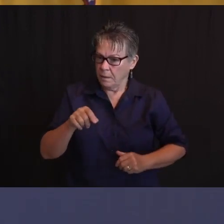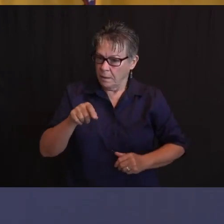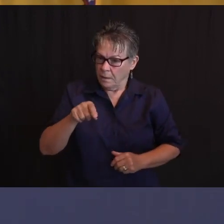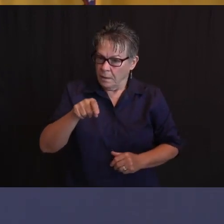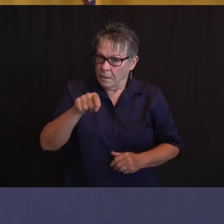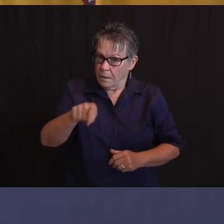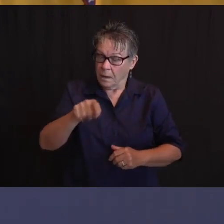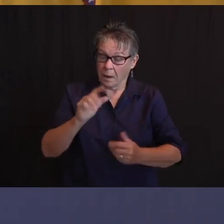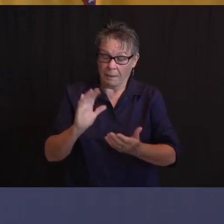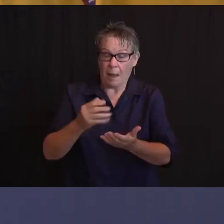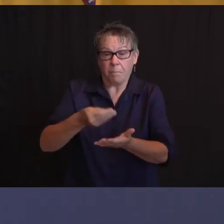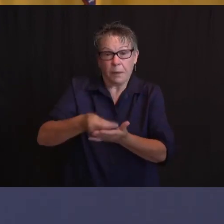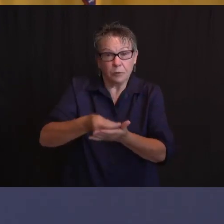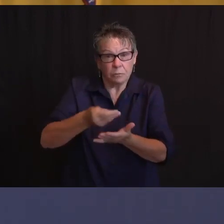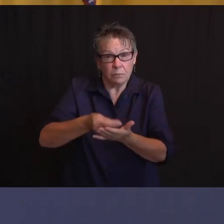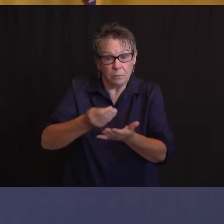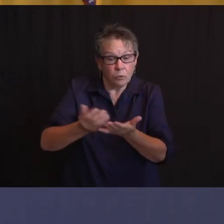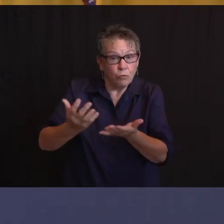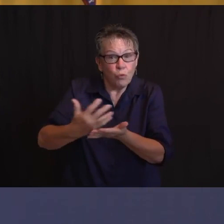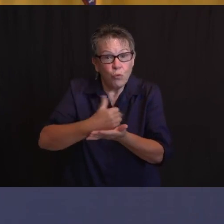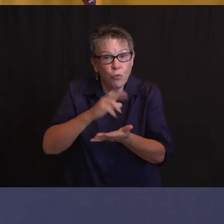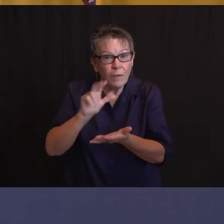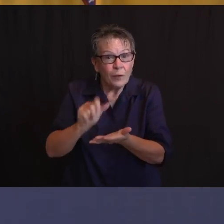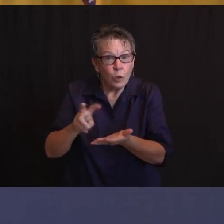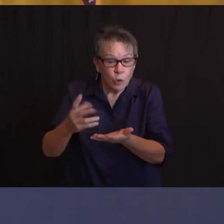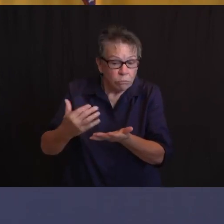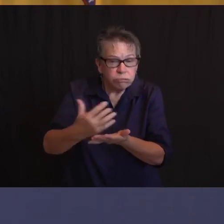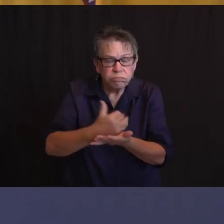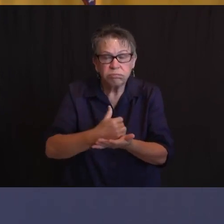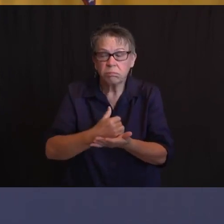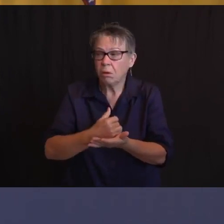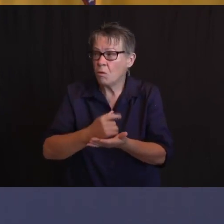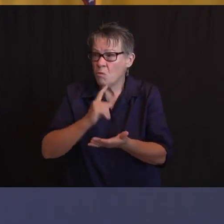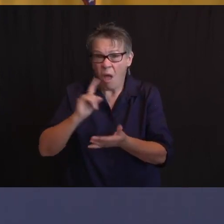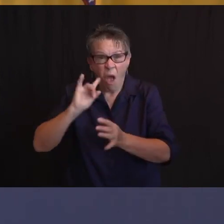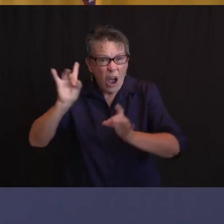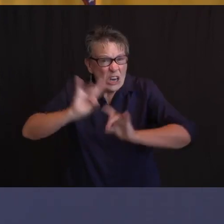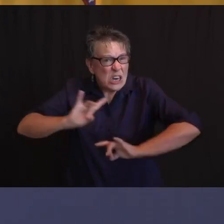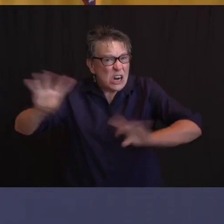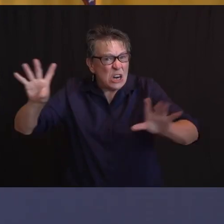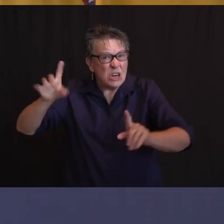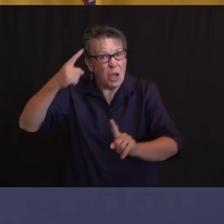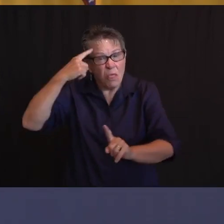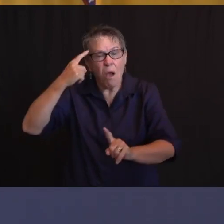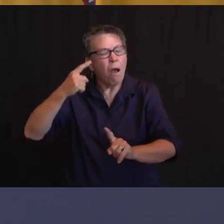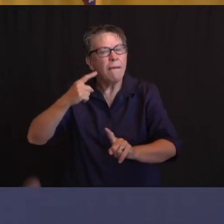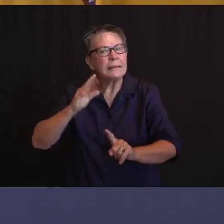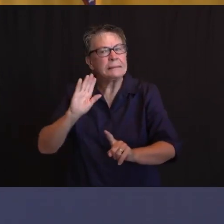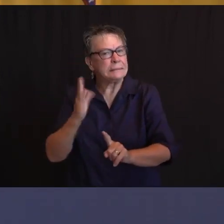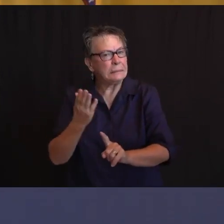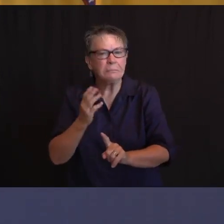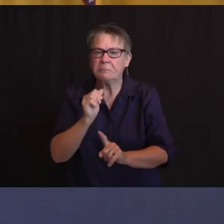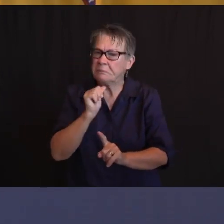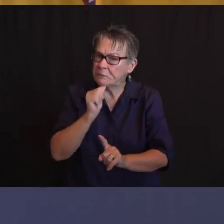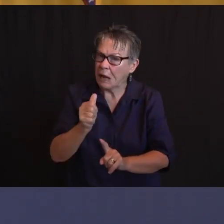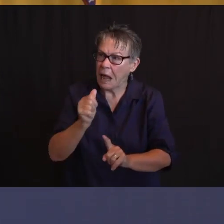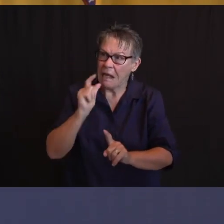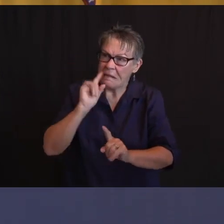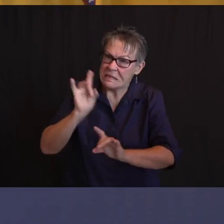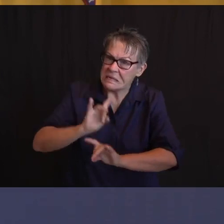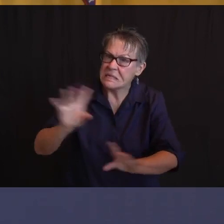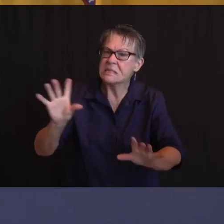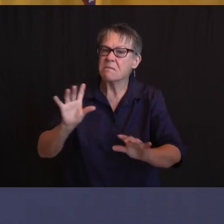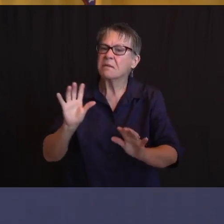Supreme Court to bond for whatever shortfall the state has. So if you have that option now to balance the budget, can you just explain why you also